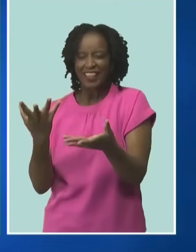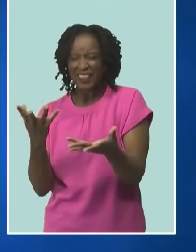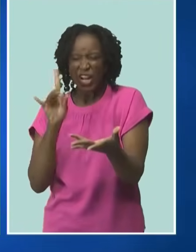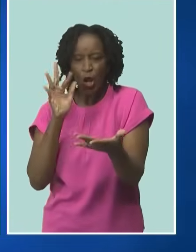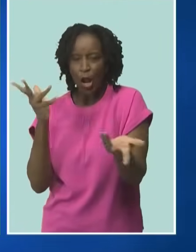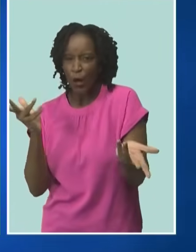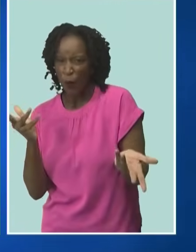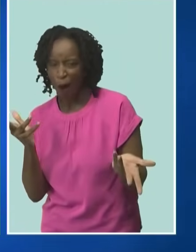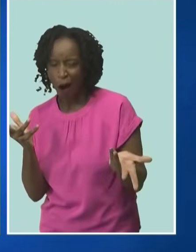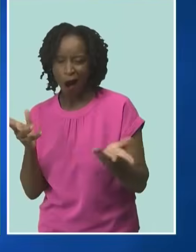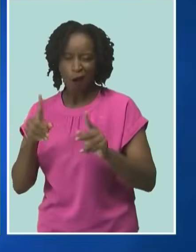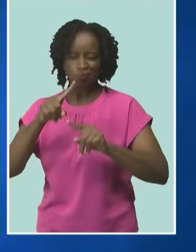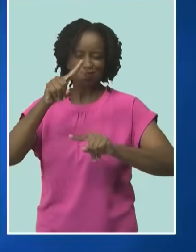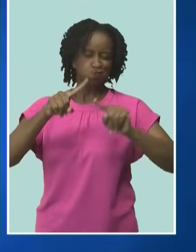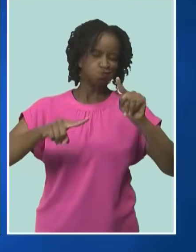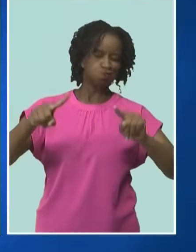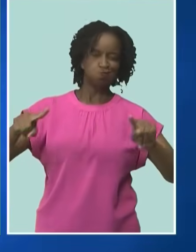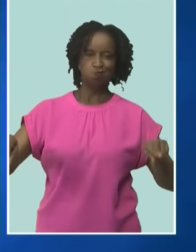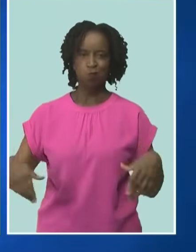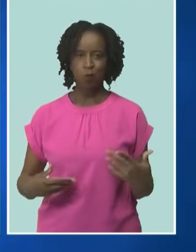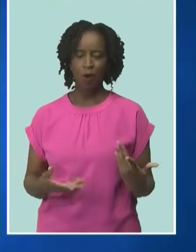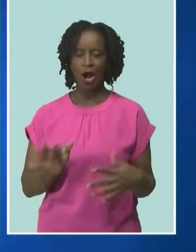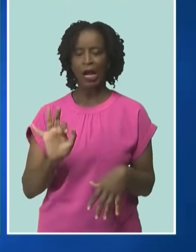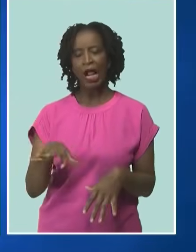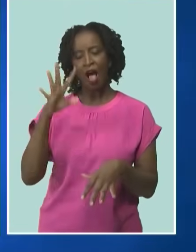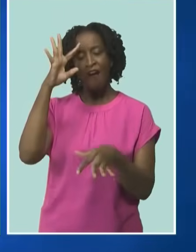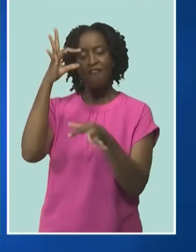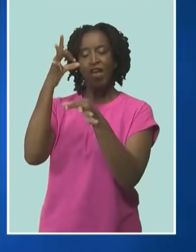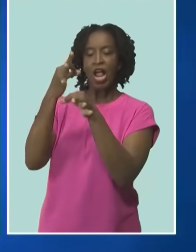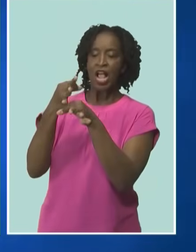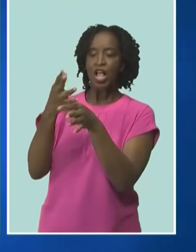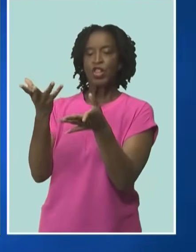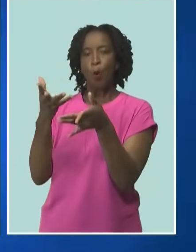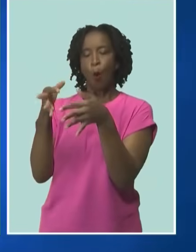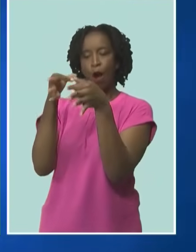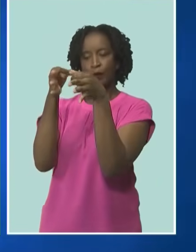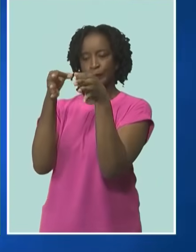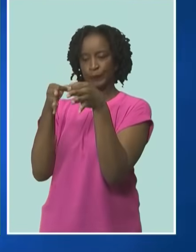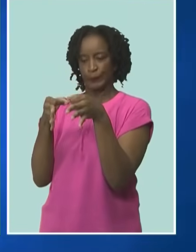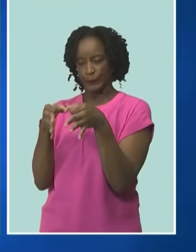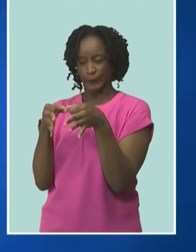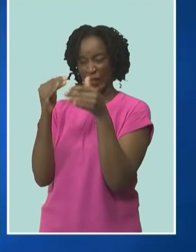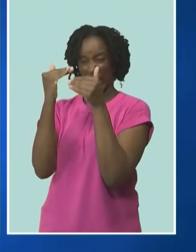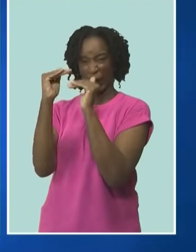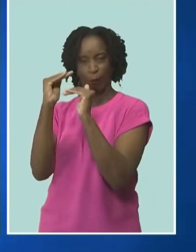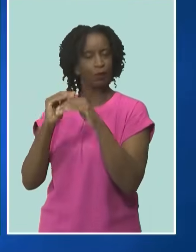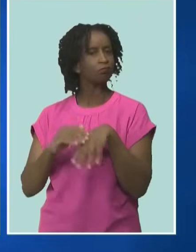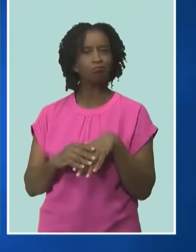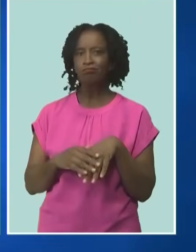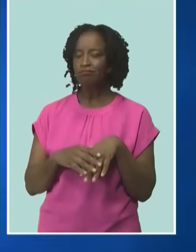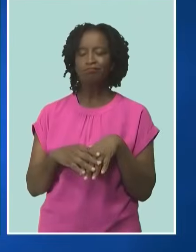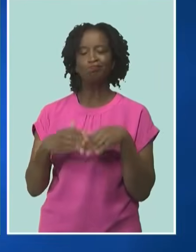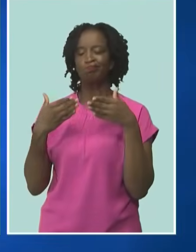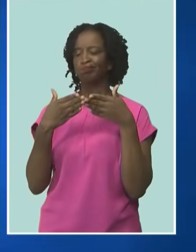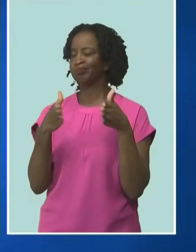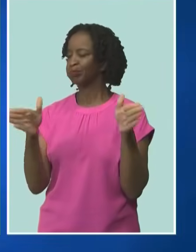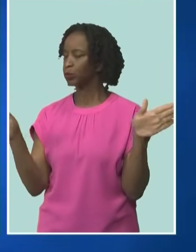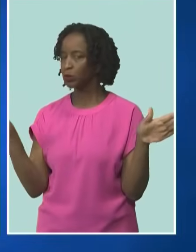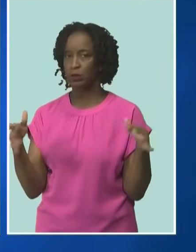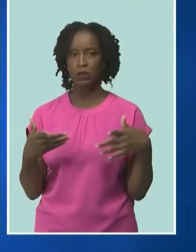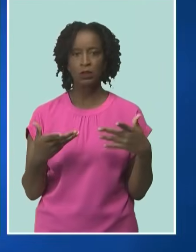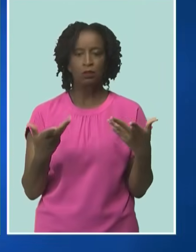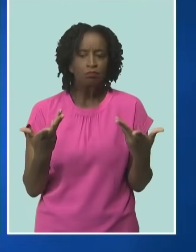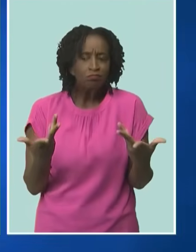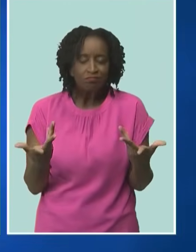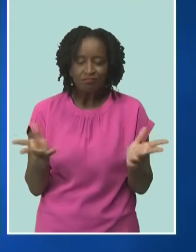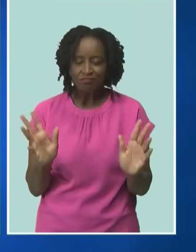it's not that box that would have been prescribed for you, but really and truly it's in the little things. It